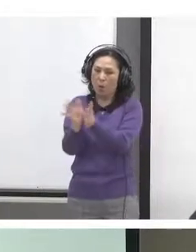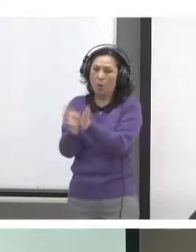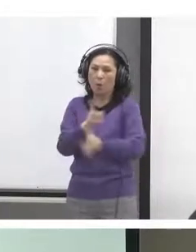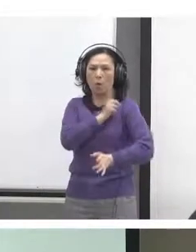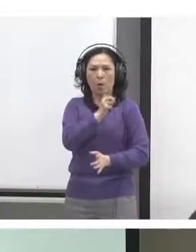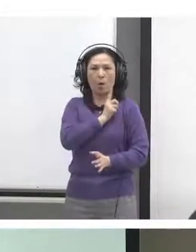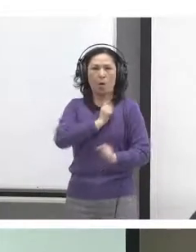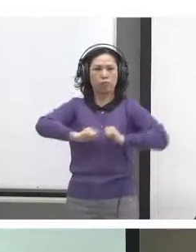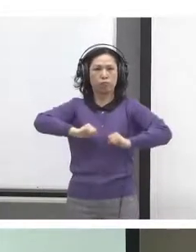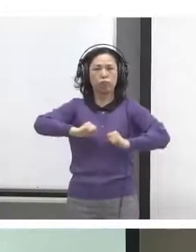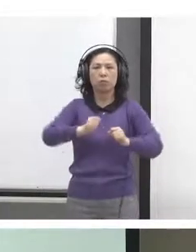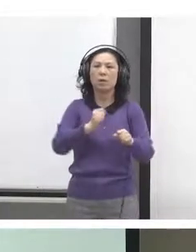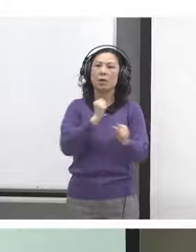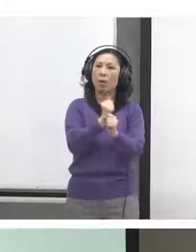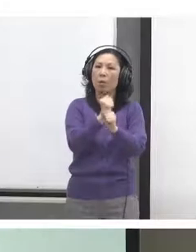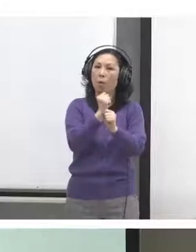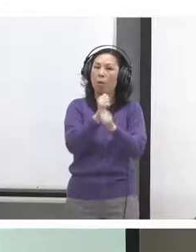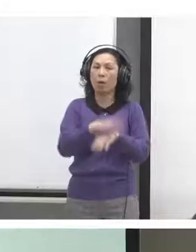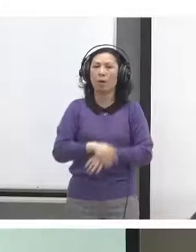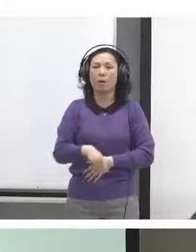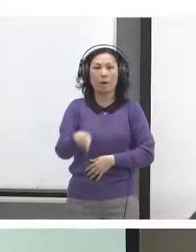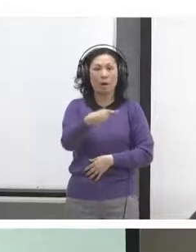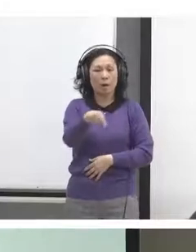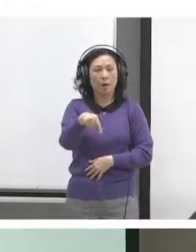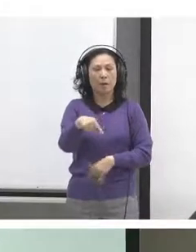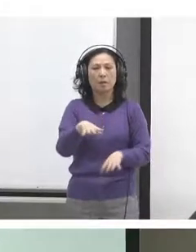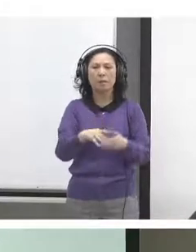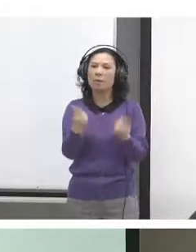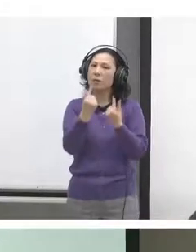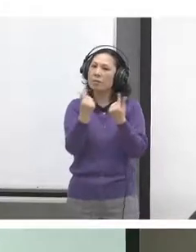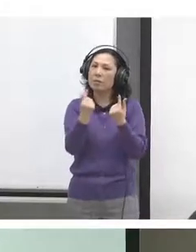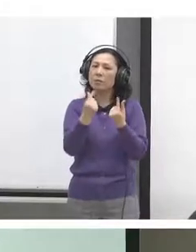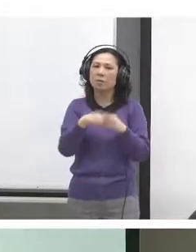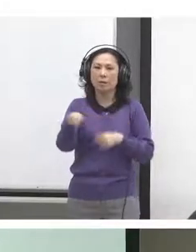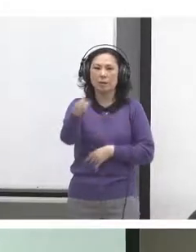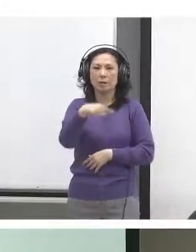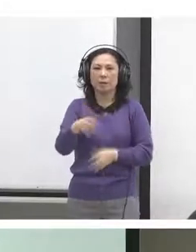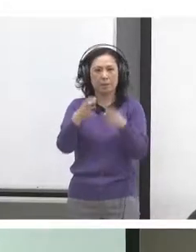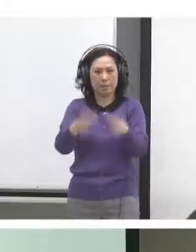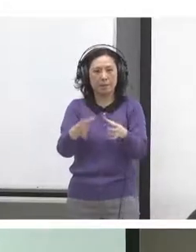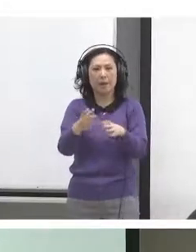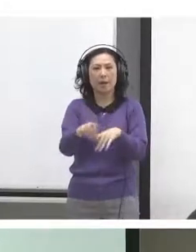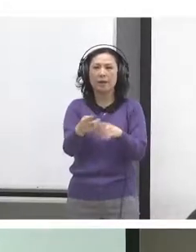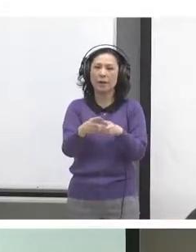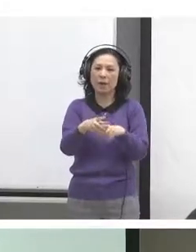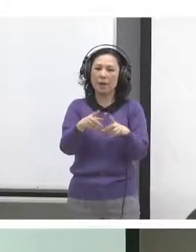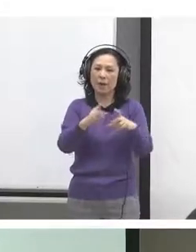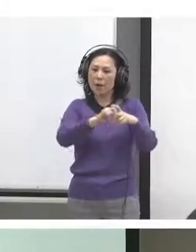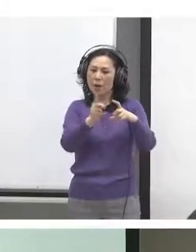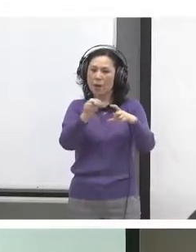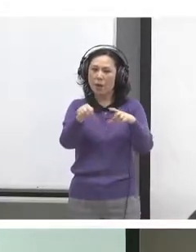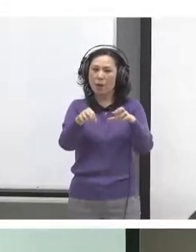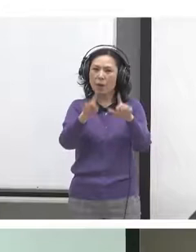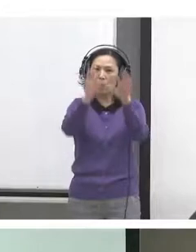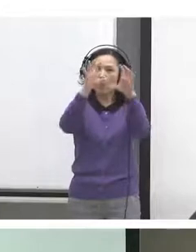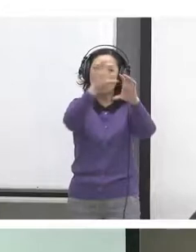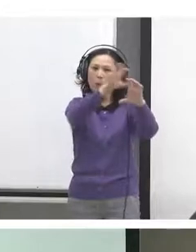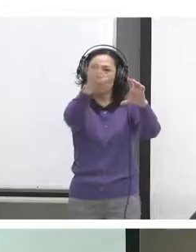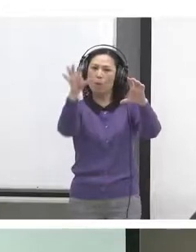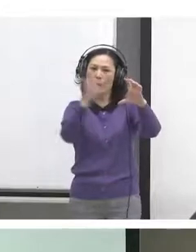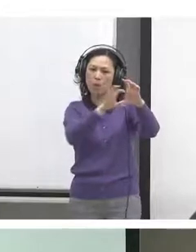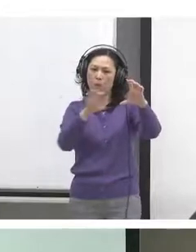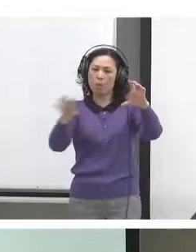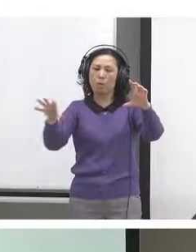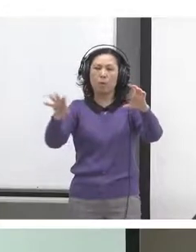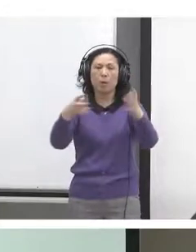network built, for example, the dashboards or idea gathering services, or made